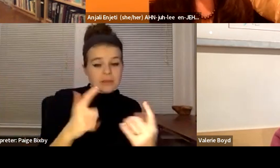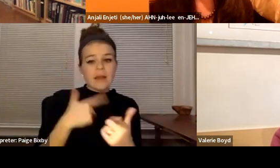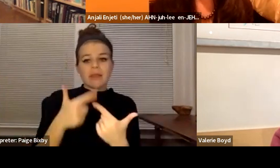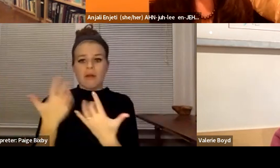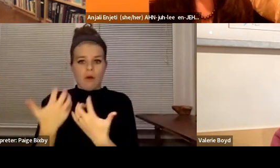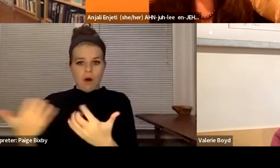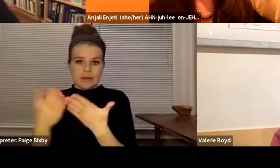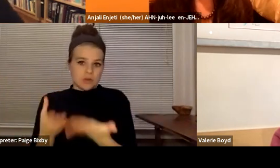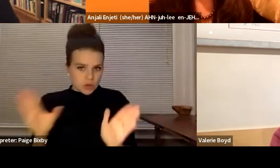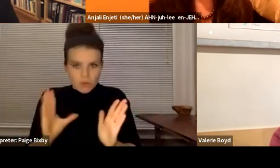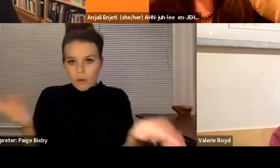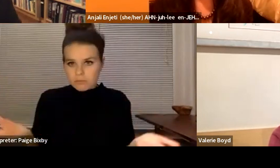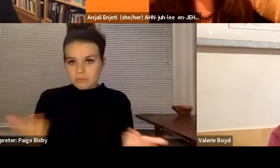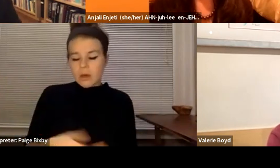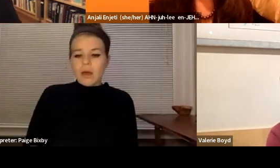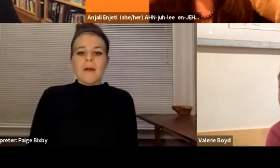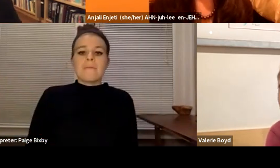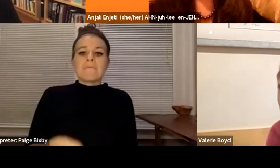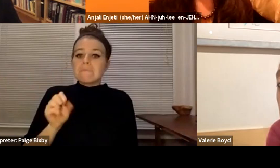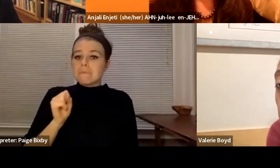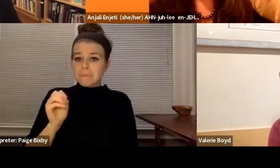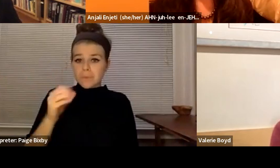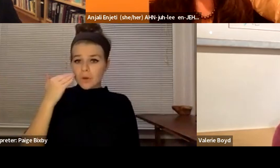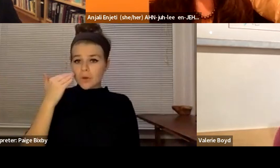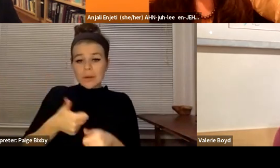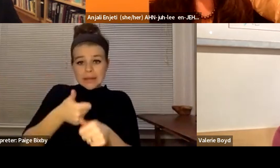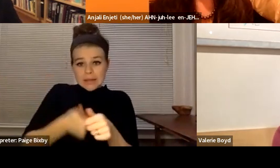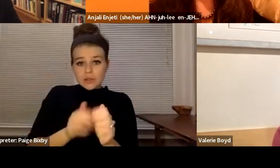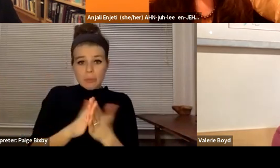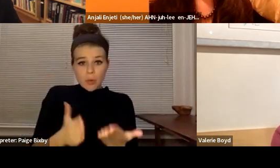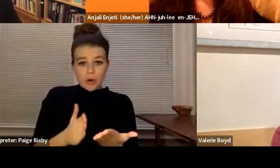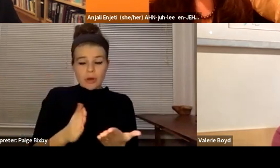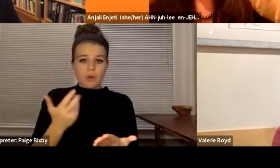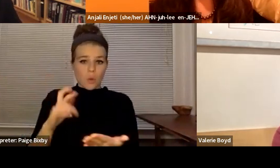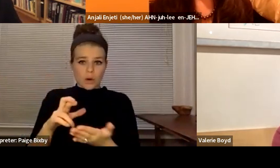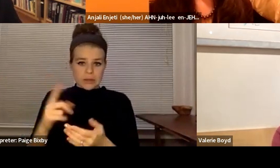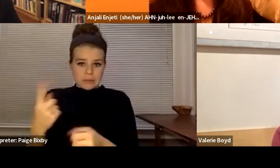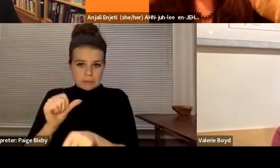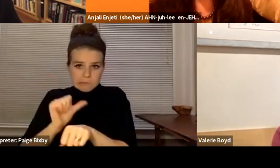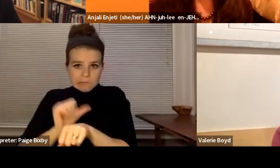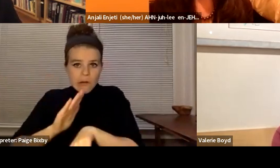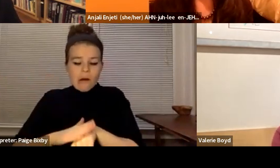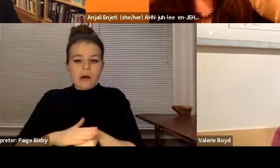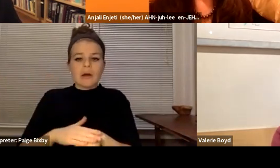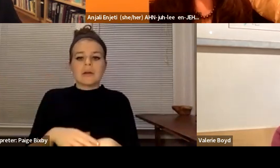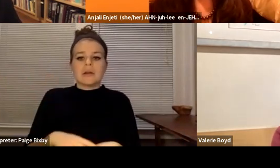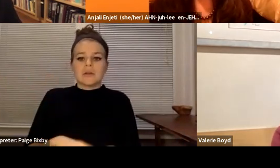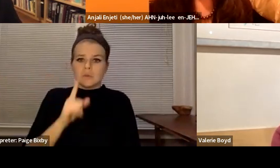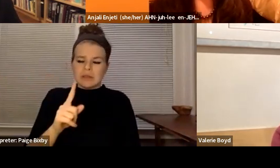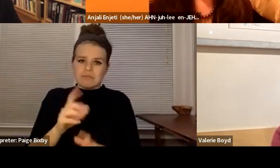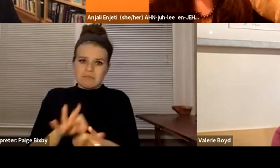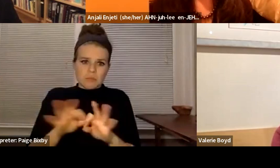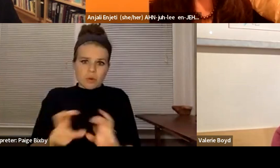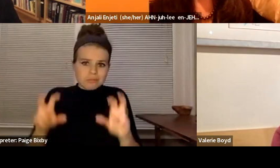large. And so, you know, each of the books or the works that you've worked on have really made sort of important contributions